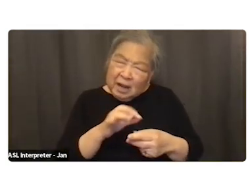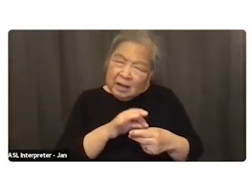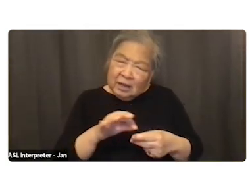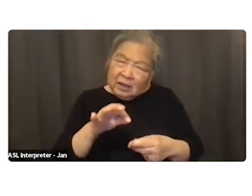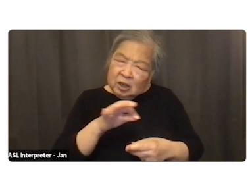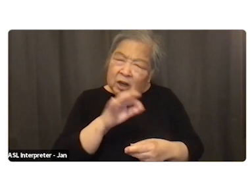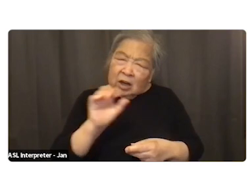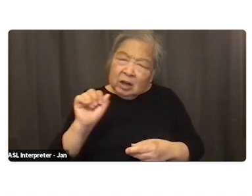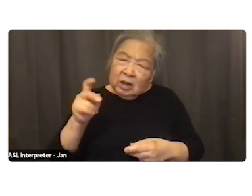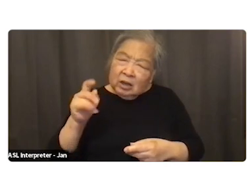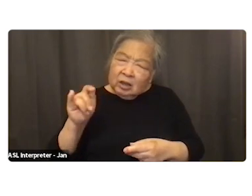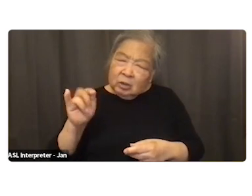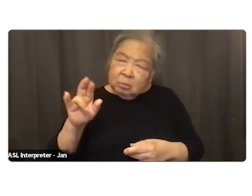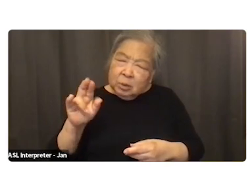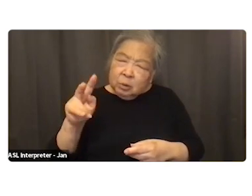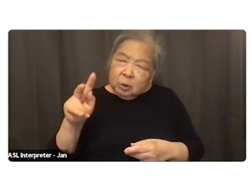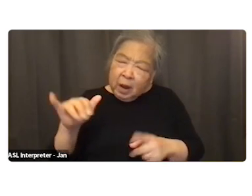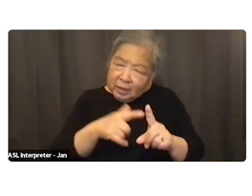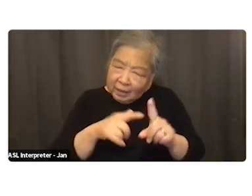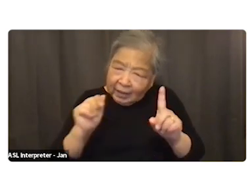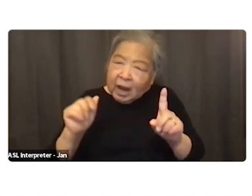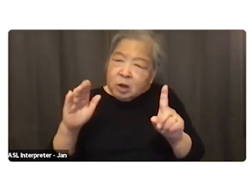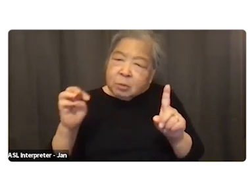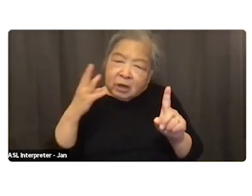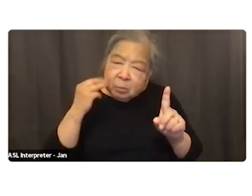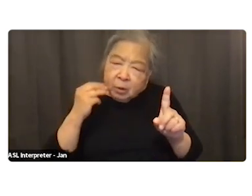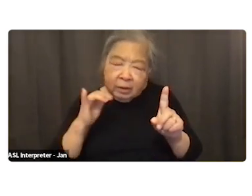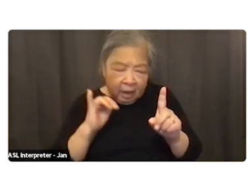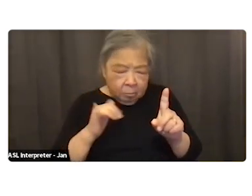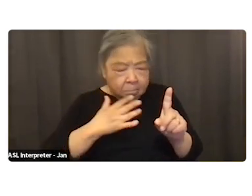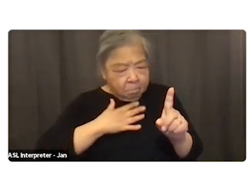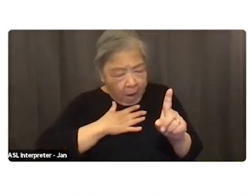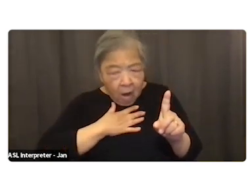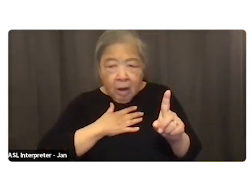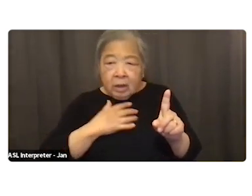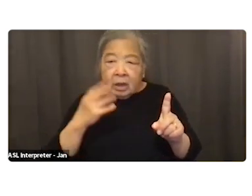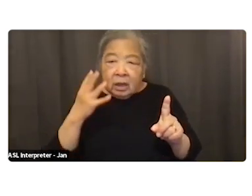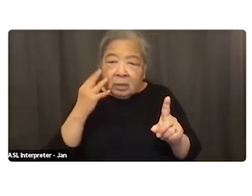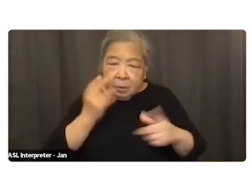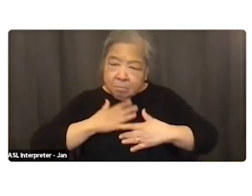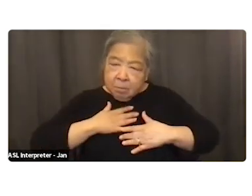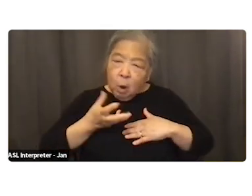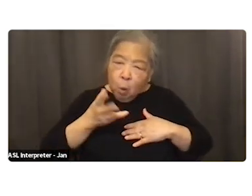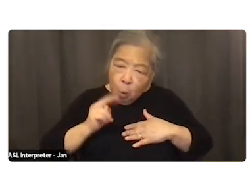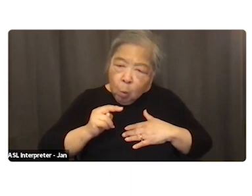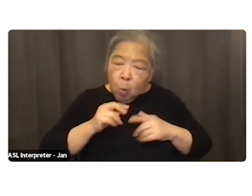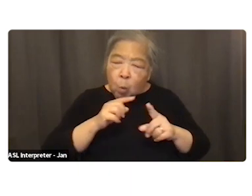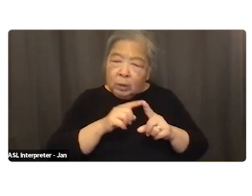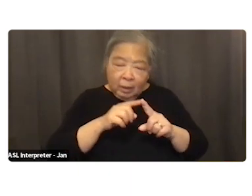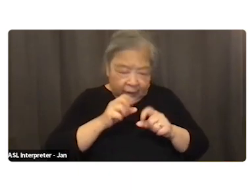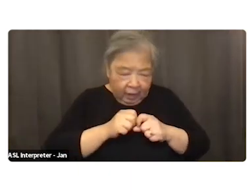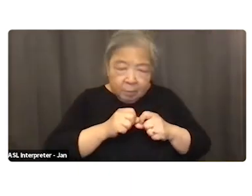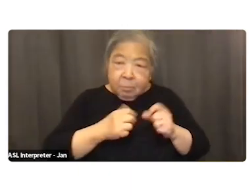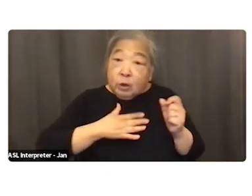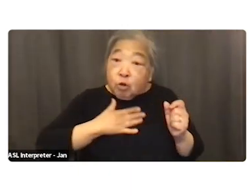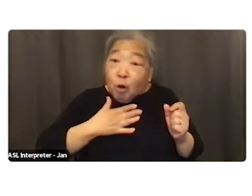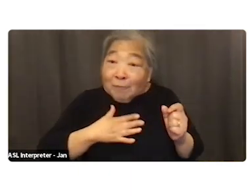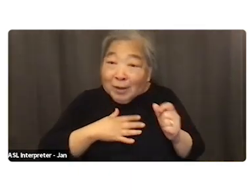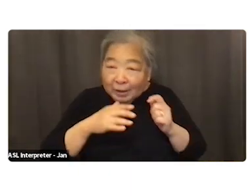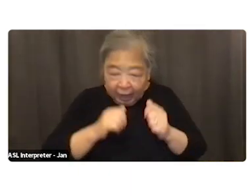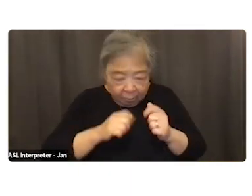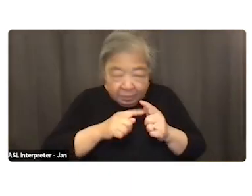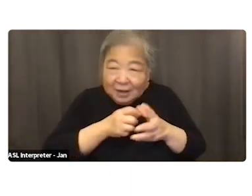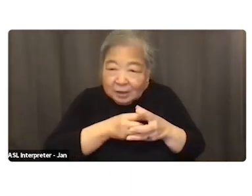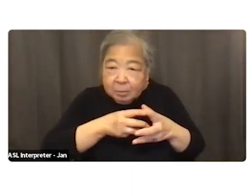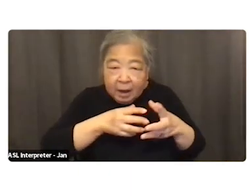an experience that was my own and individual and expansive and joyful.